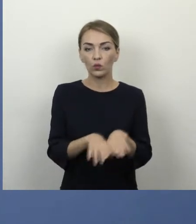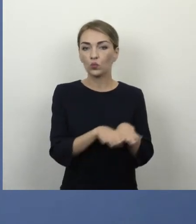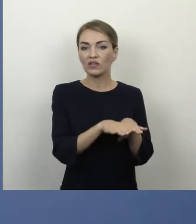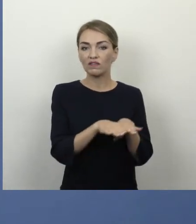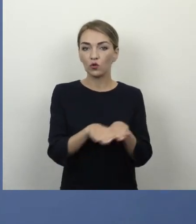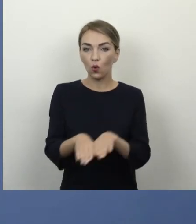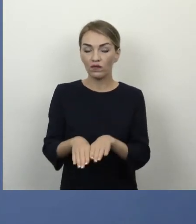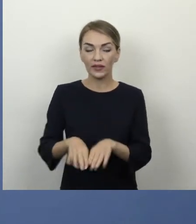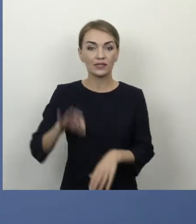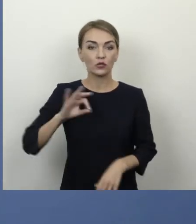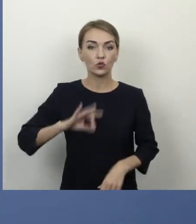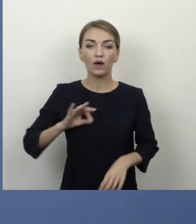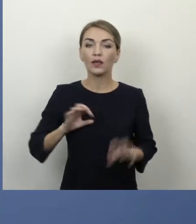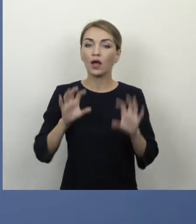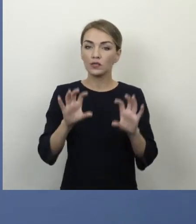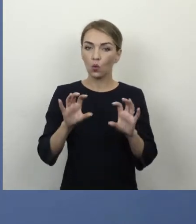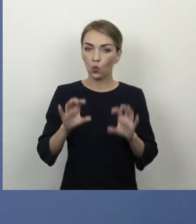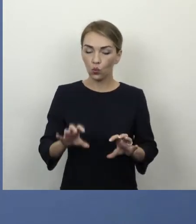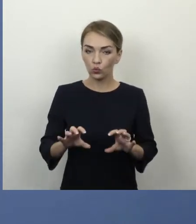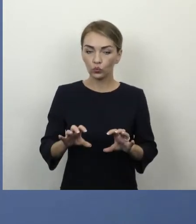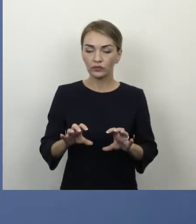Consultative Council stated,